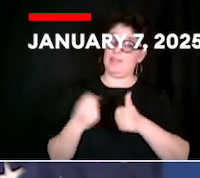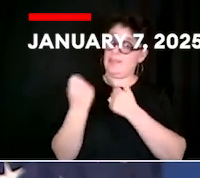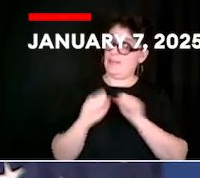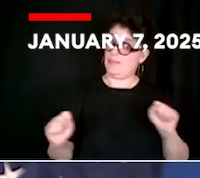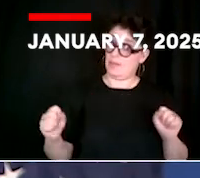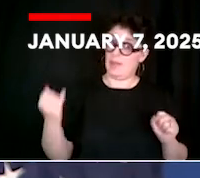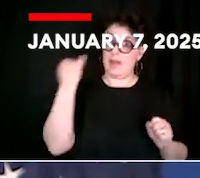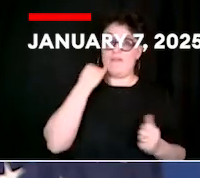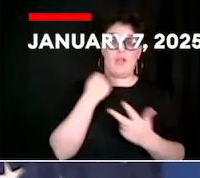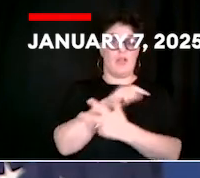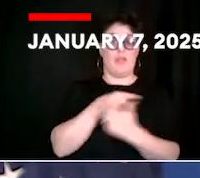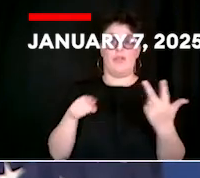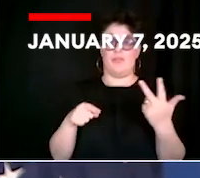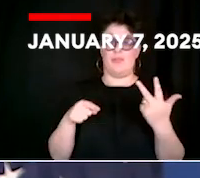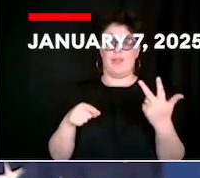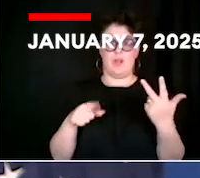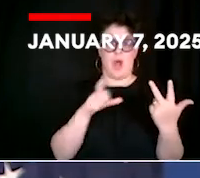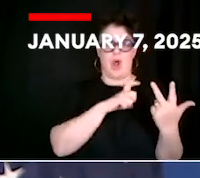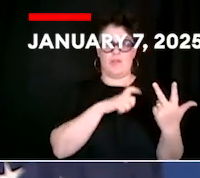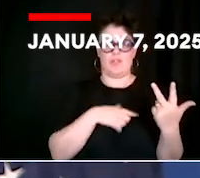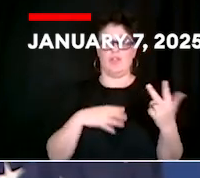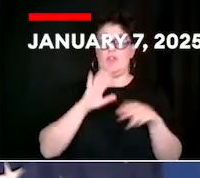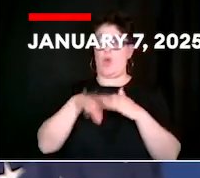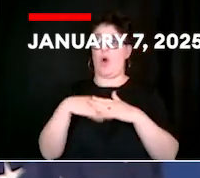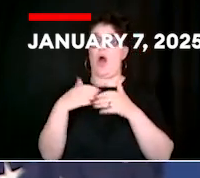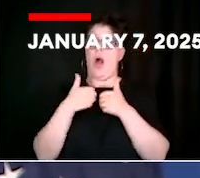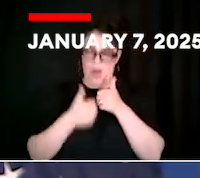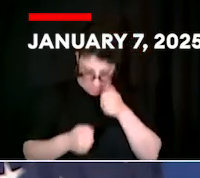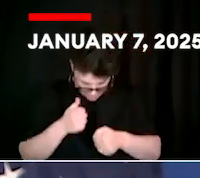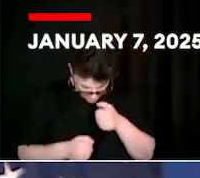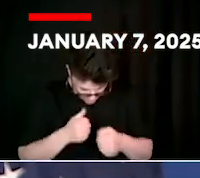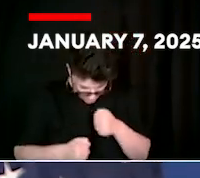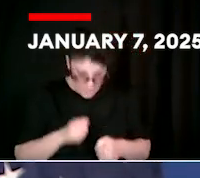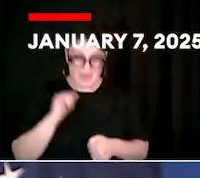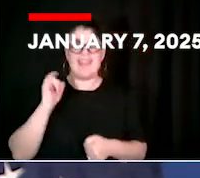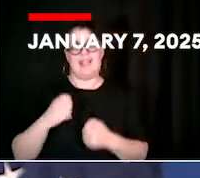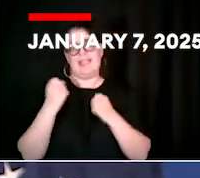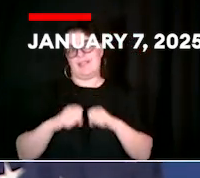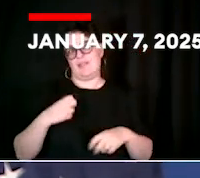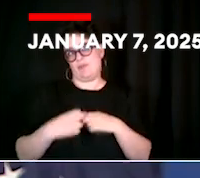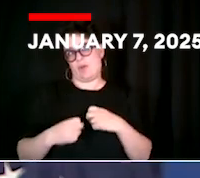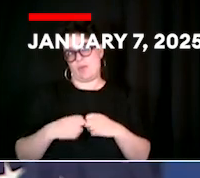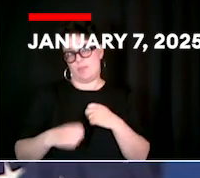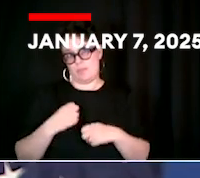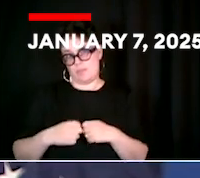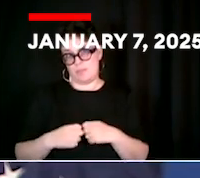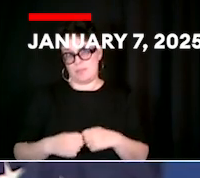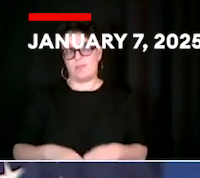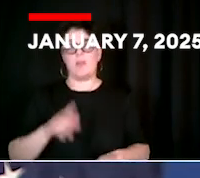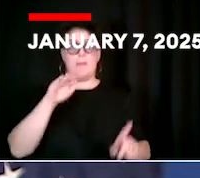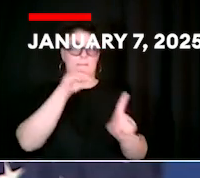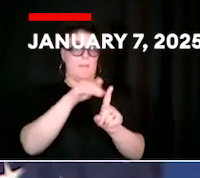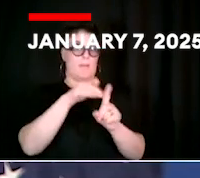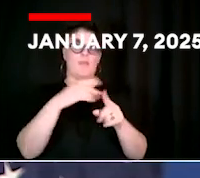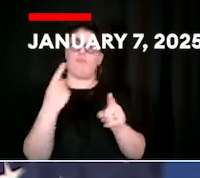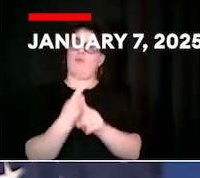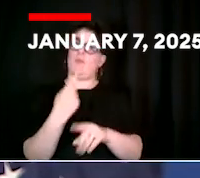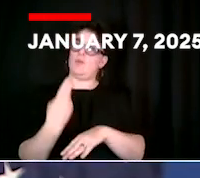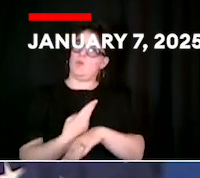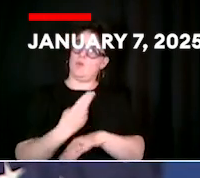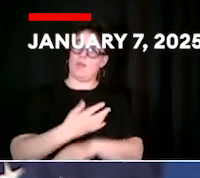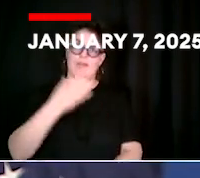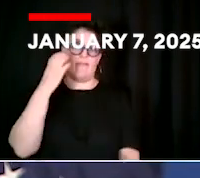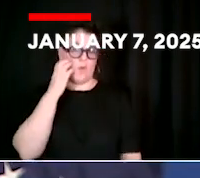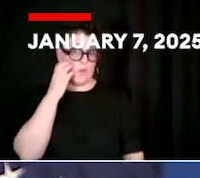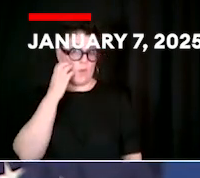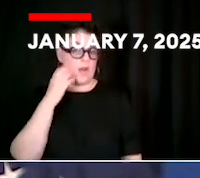there and they're all looking down at their phones. That's a safety problem. We want to remind them on the proper use of their phone and not to